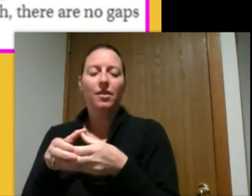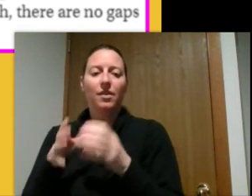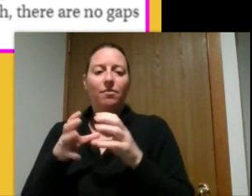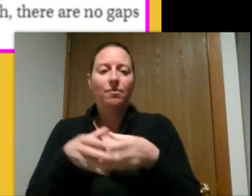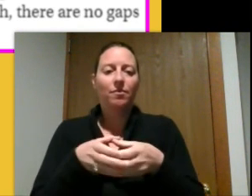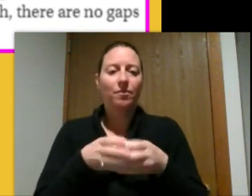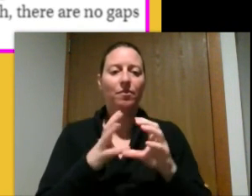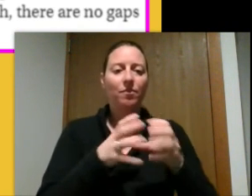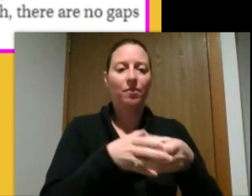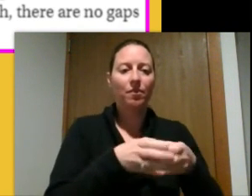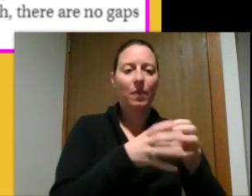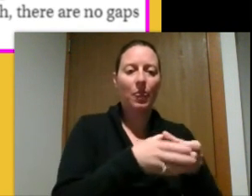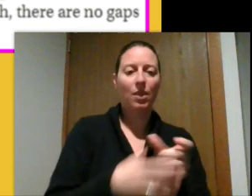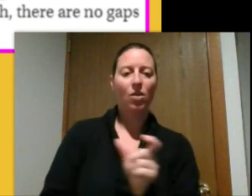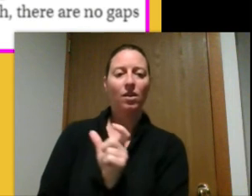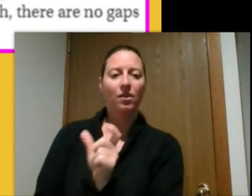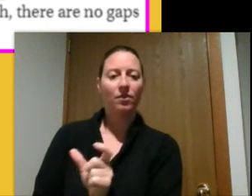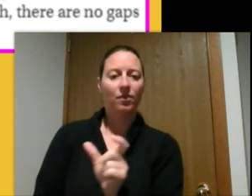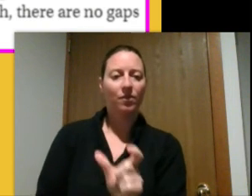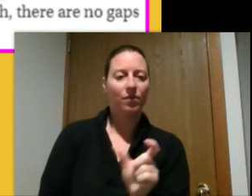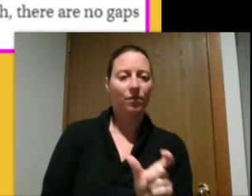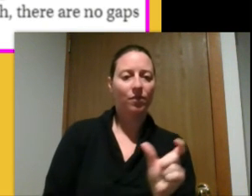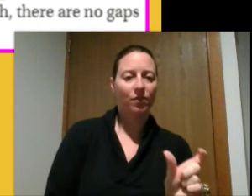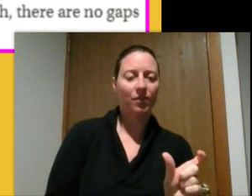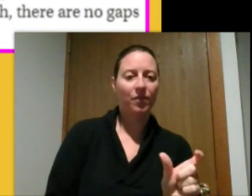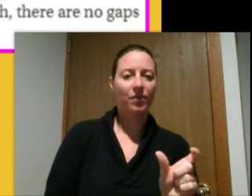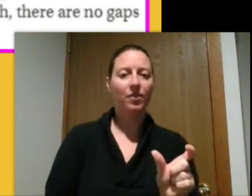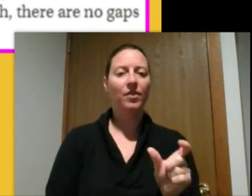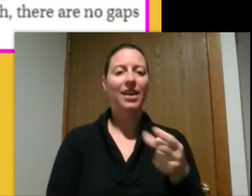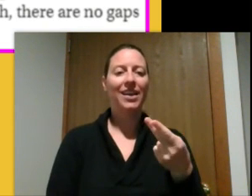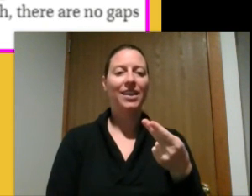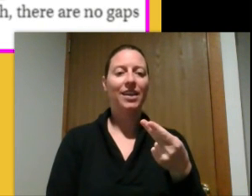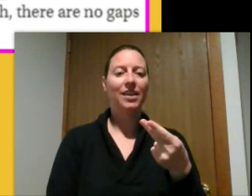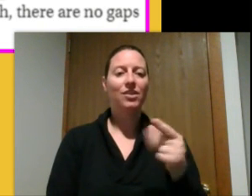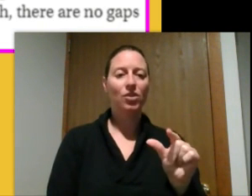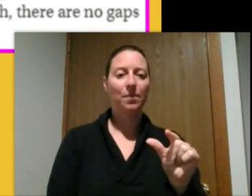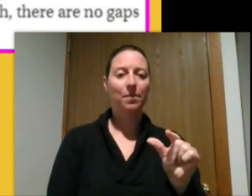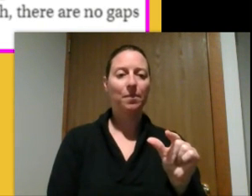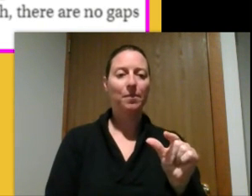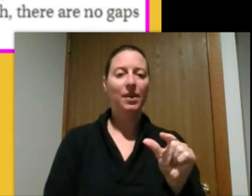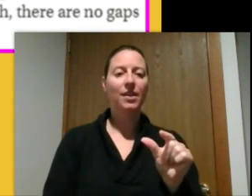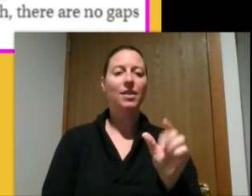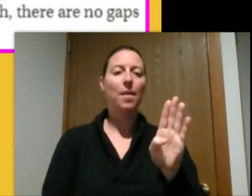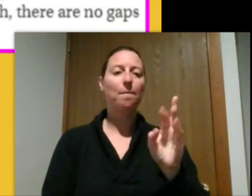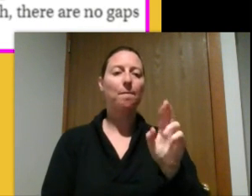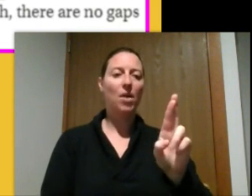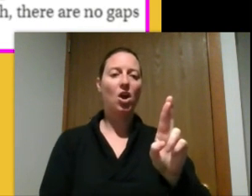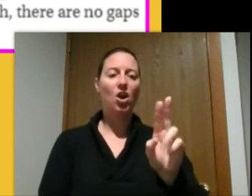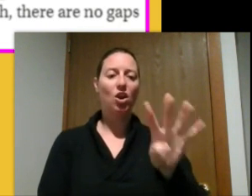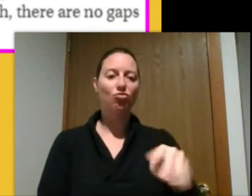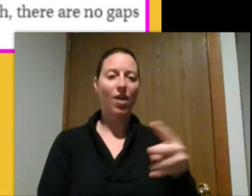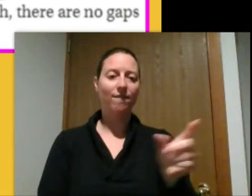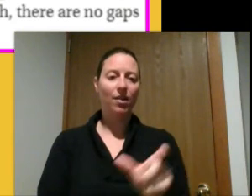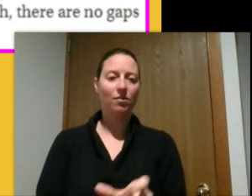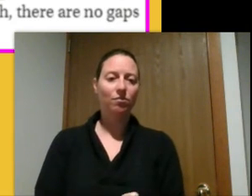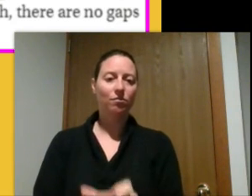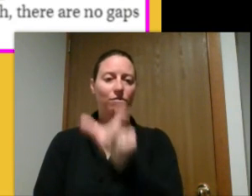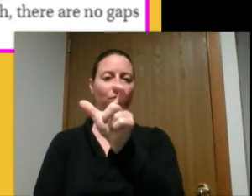or sections. A histogram is a bar graph that shows the frequency of data intervals.